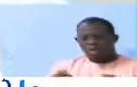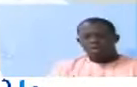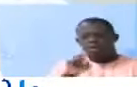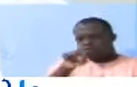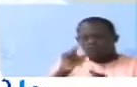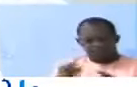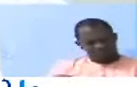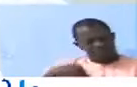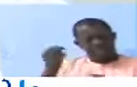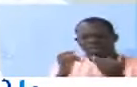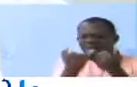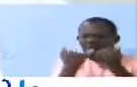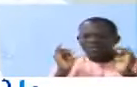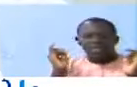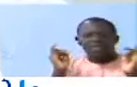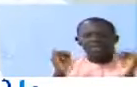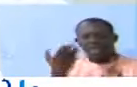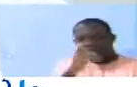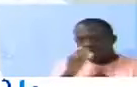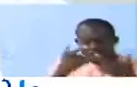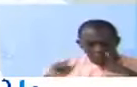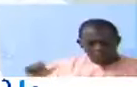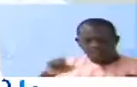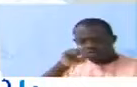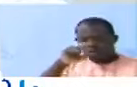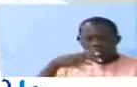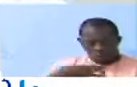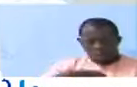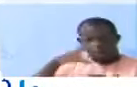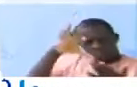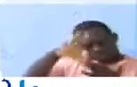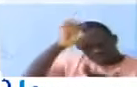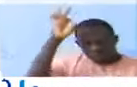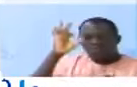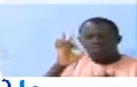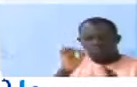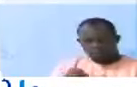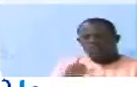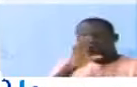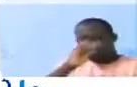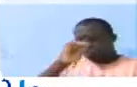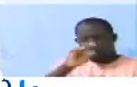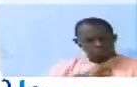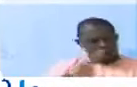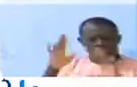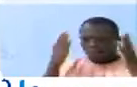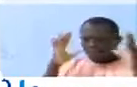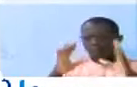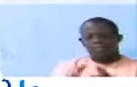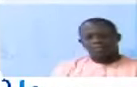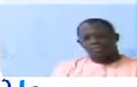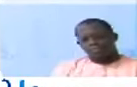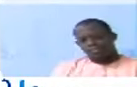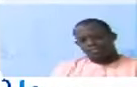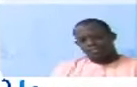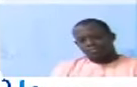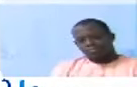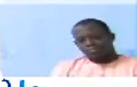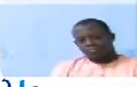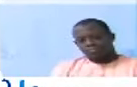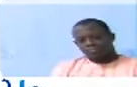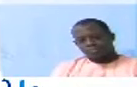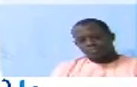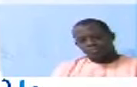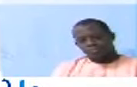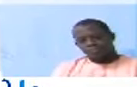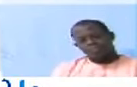Feel free to choose whatever language you want to speak in. Mr. Ba, if I'm sorry, wrong, I can't work on the other idea. I'm working on commission of